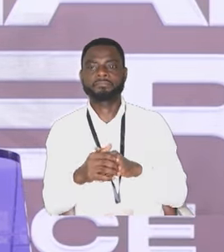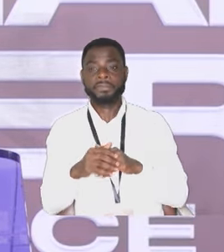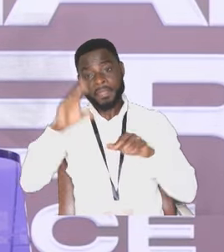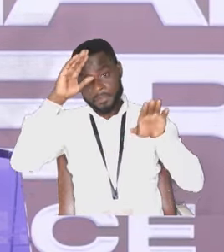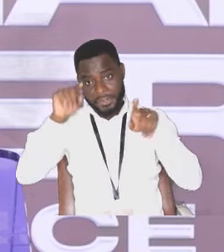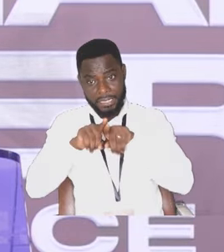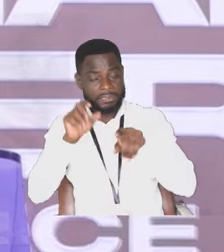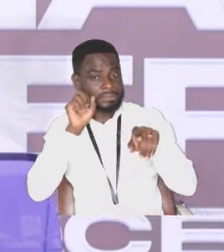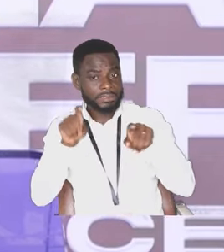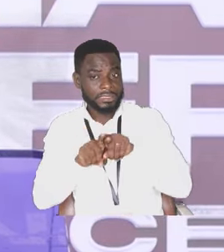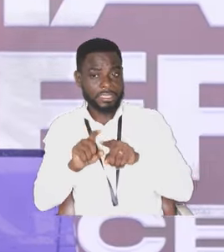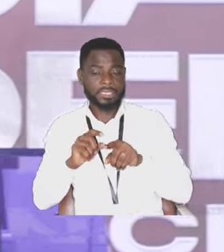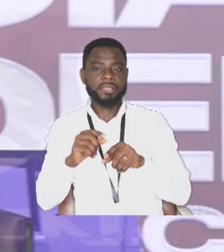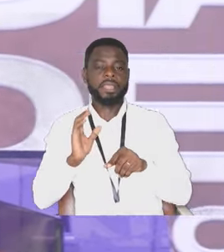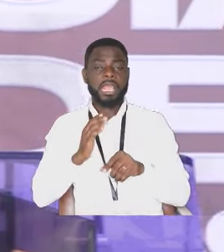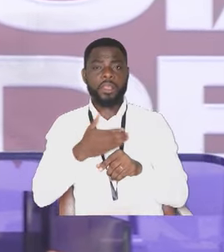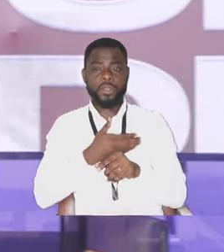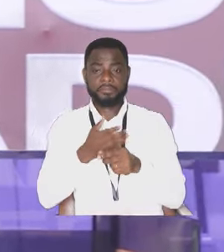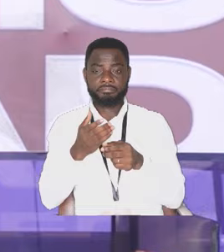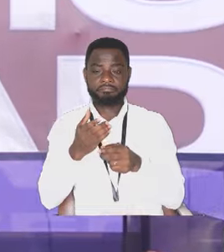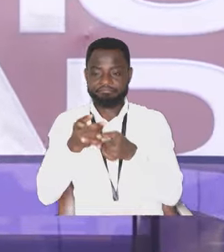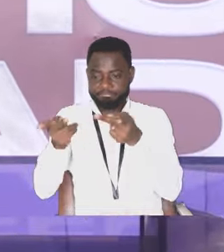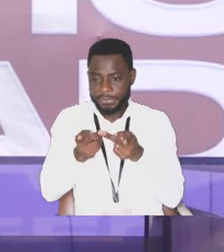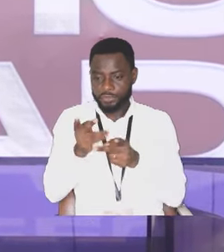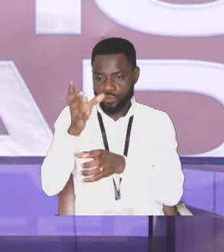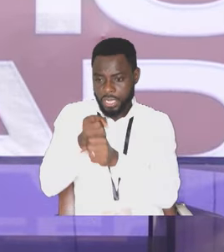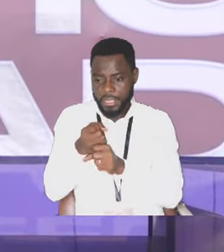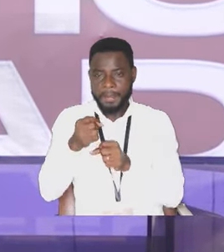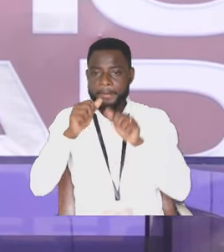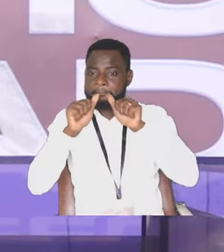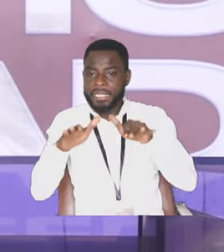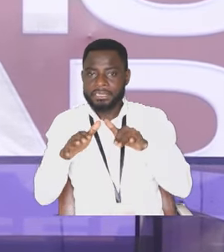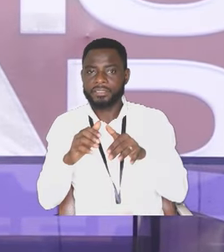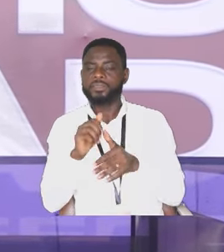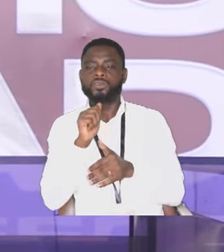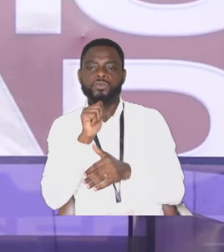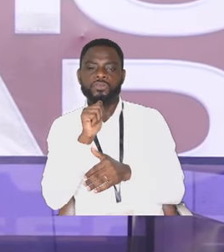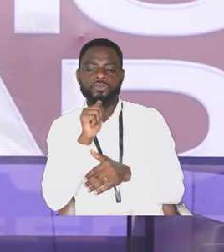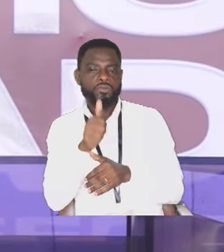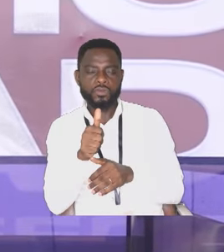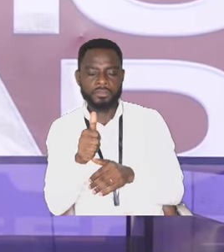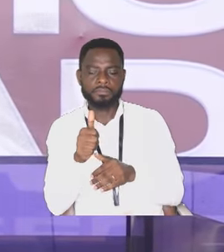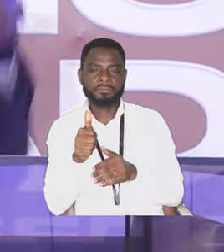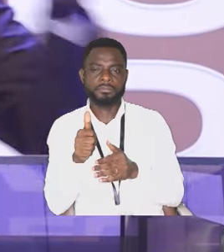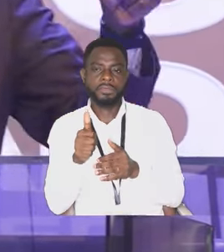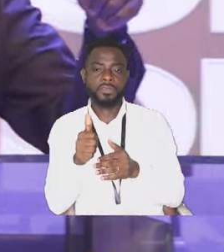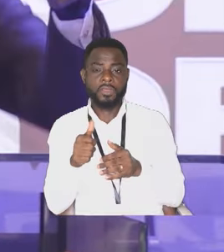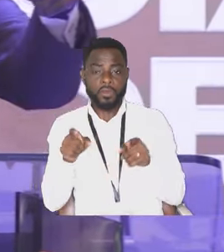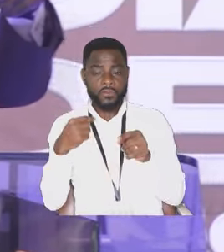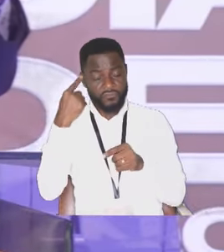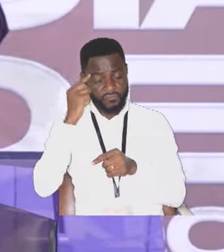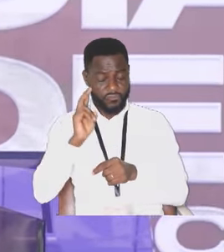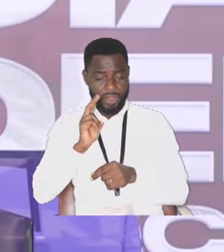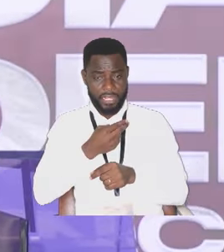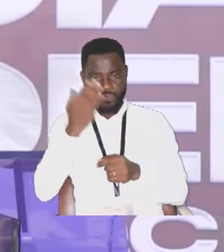and sisters, our source of blessing is not the corners that we should cut. Because for us, we know that we